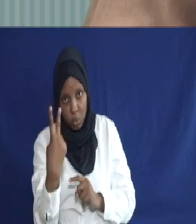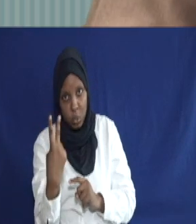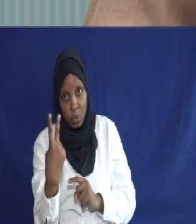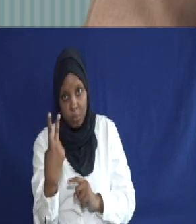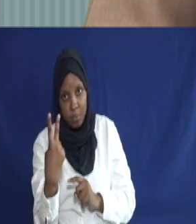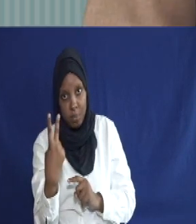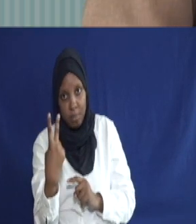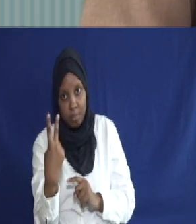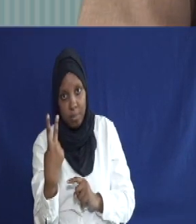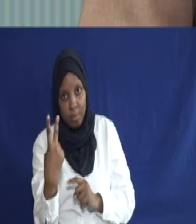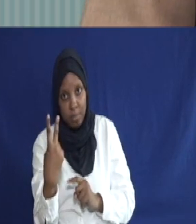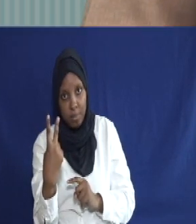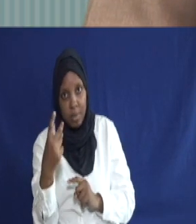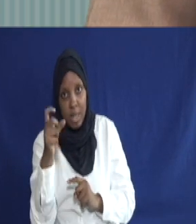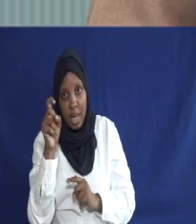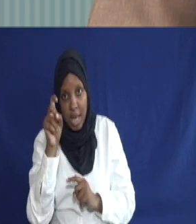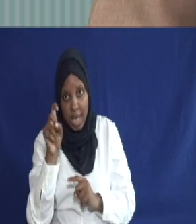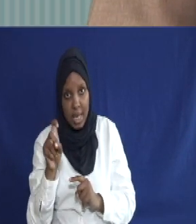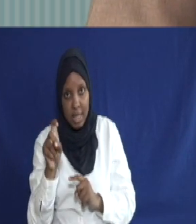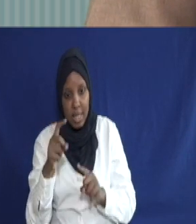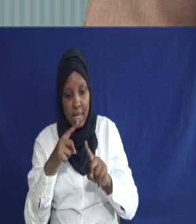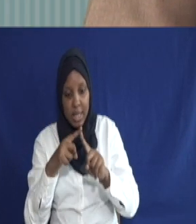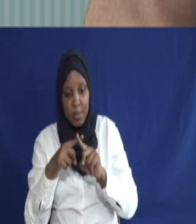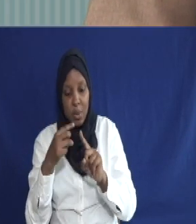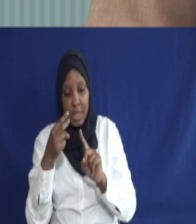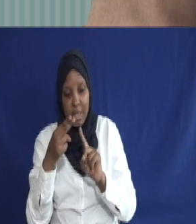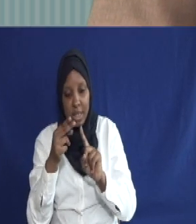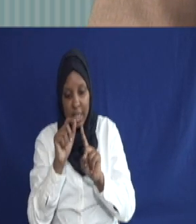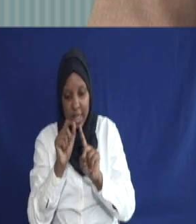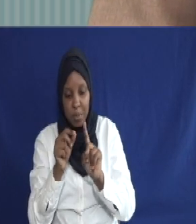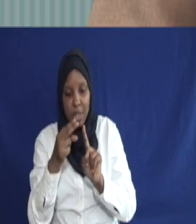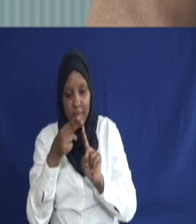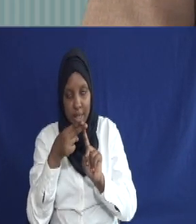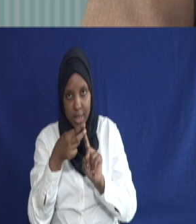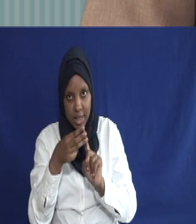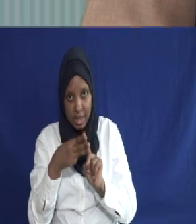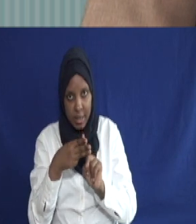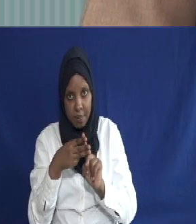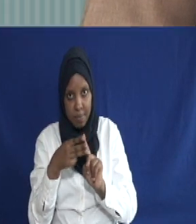Number 2, x exponent 3 is equal to